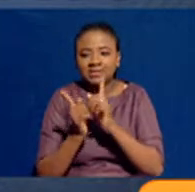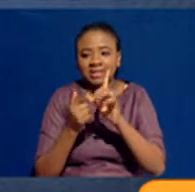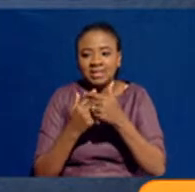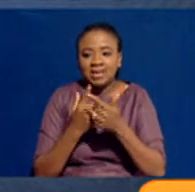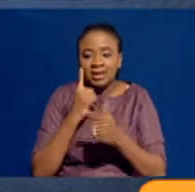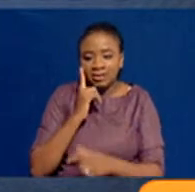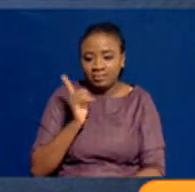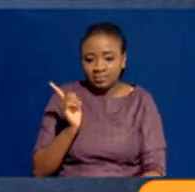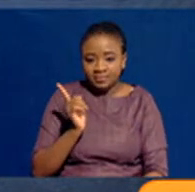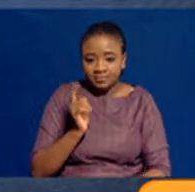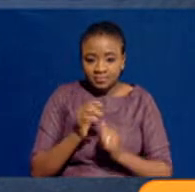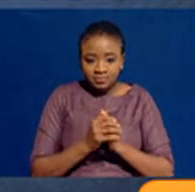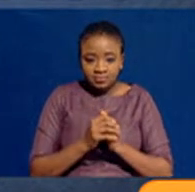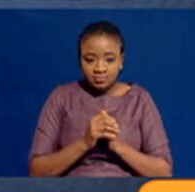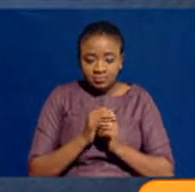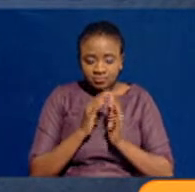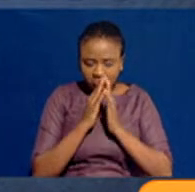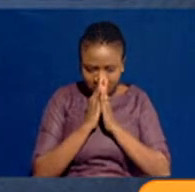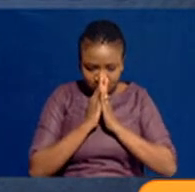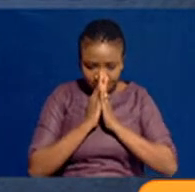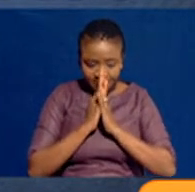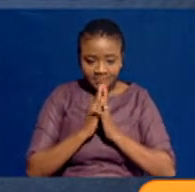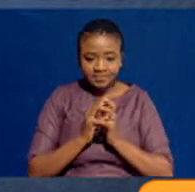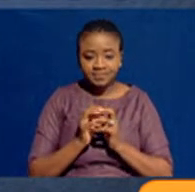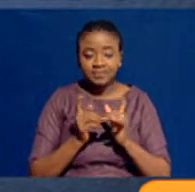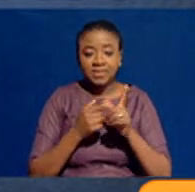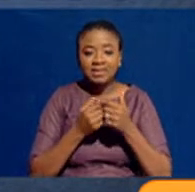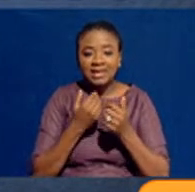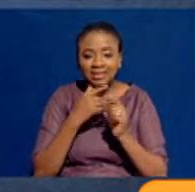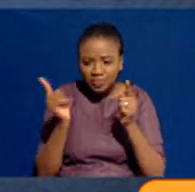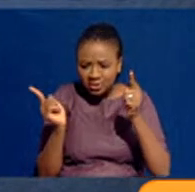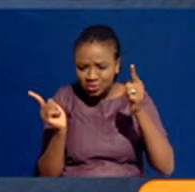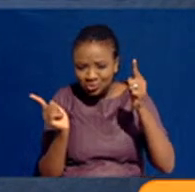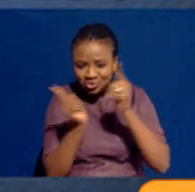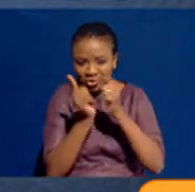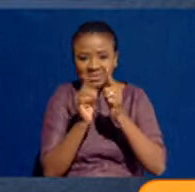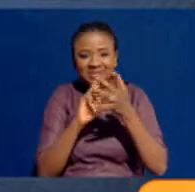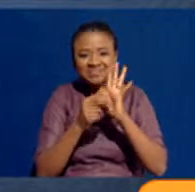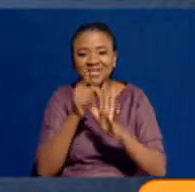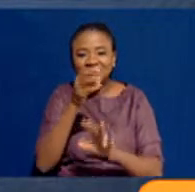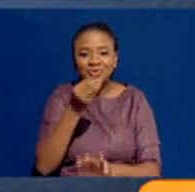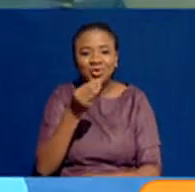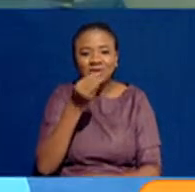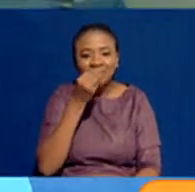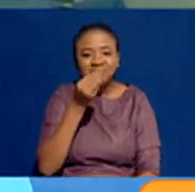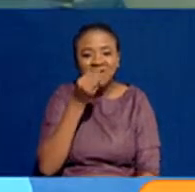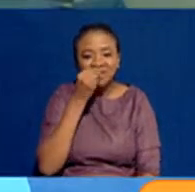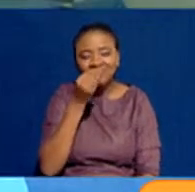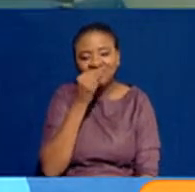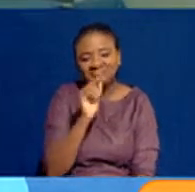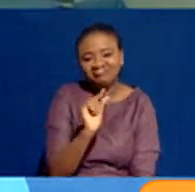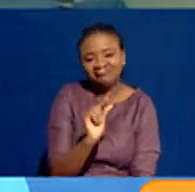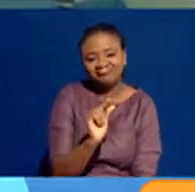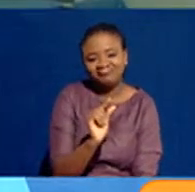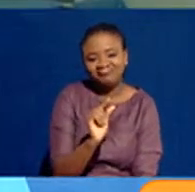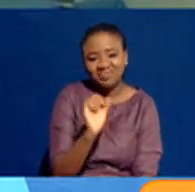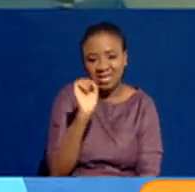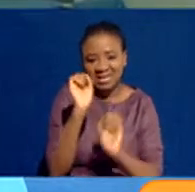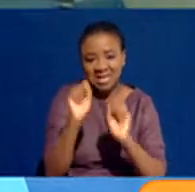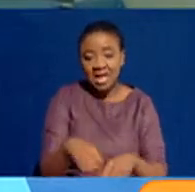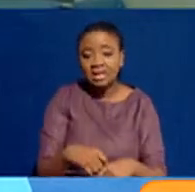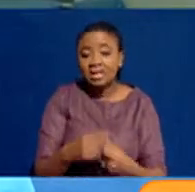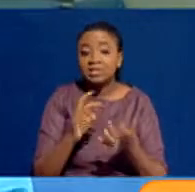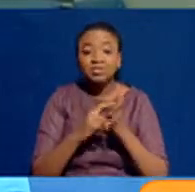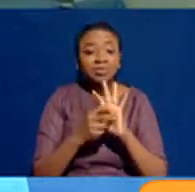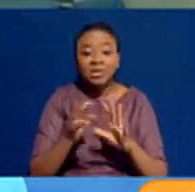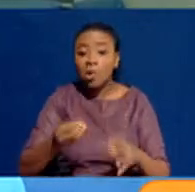that you have maybe four meters remaining. So you taking in less nutrients from what you are eating. So most of the things you eat, however